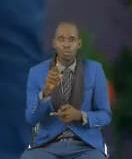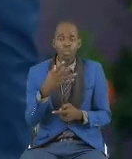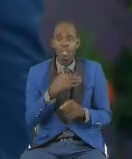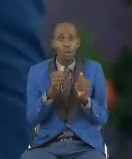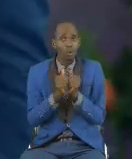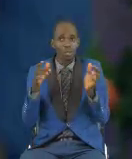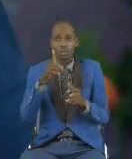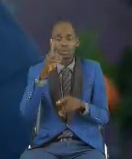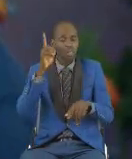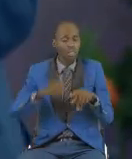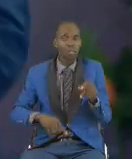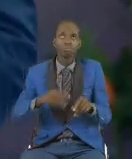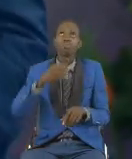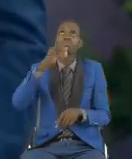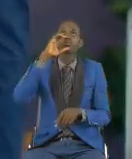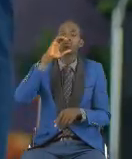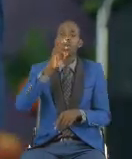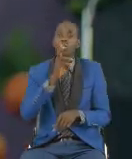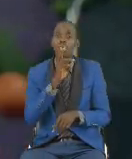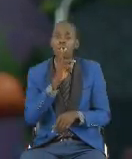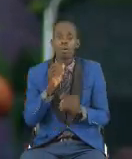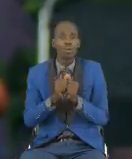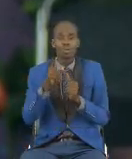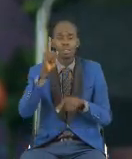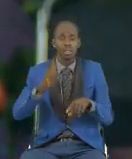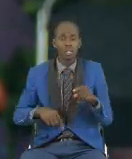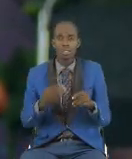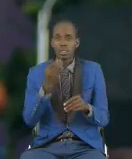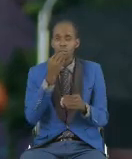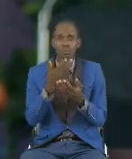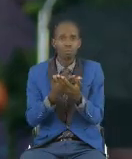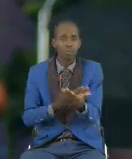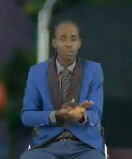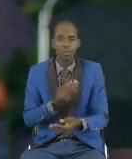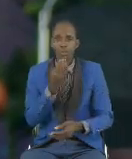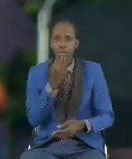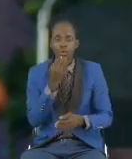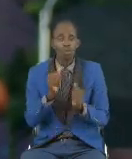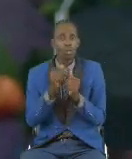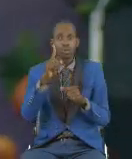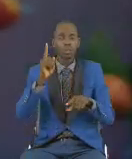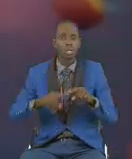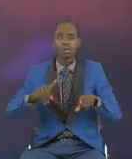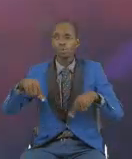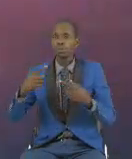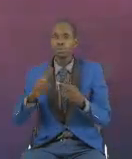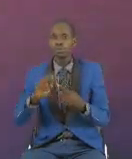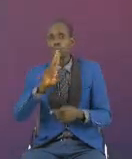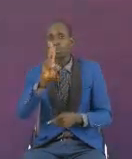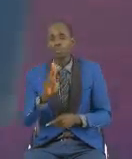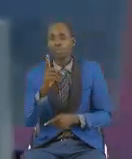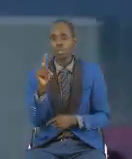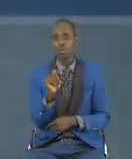water, without you they cannot take breakfast, without you they cannot go to the restroom, they must come and